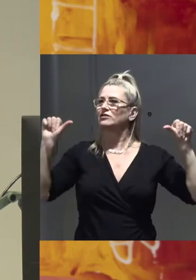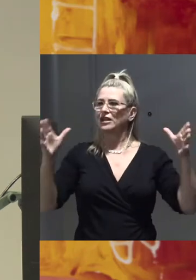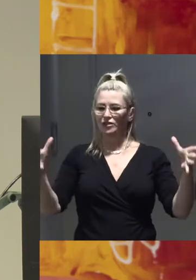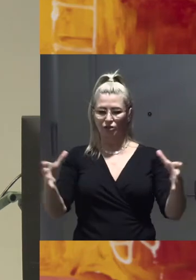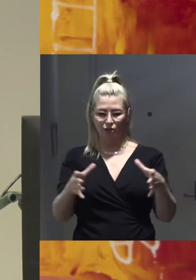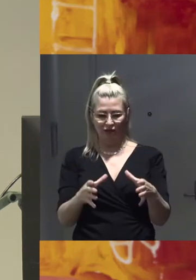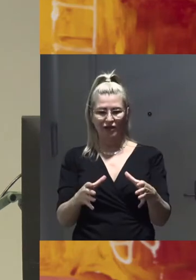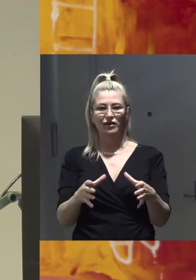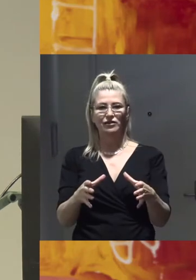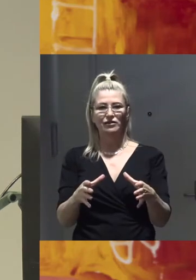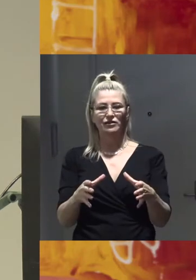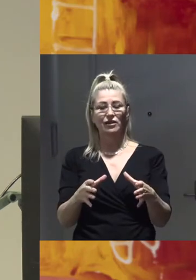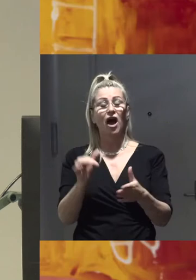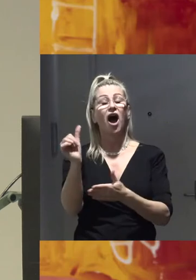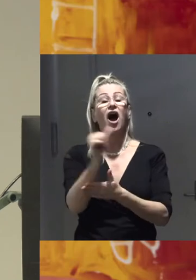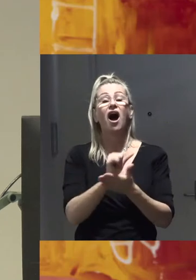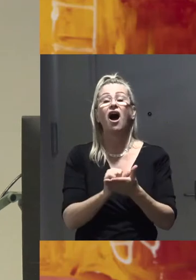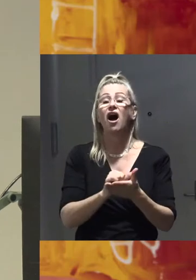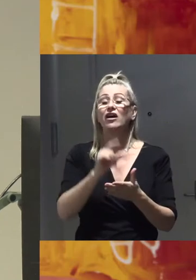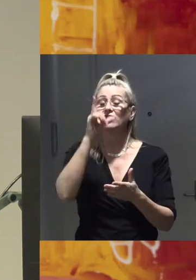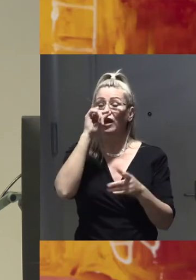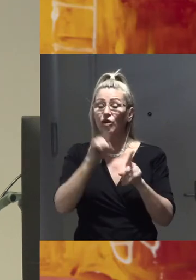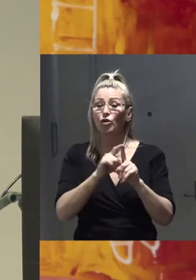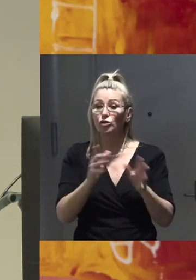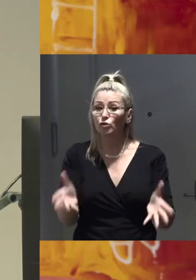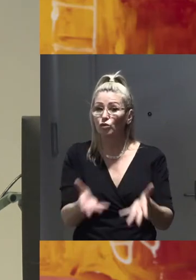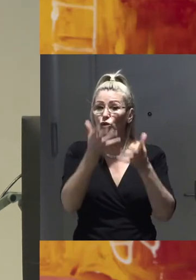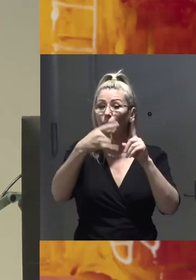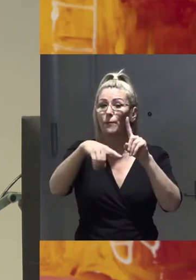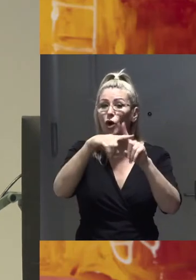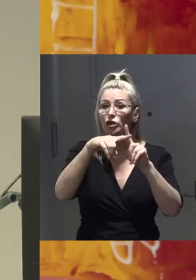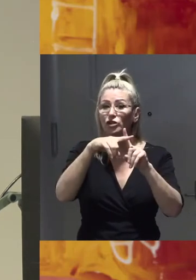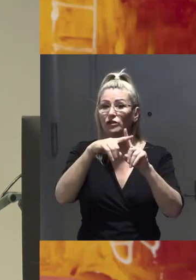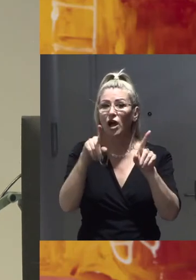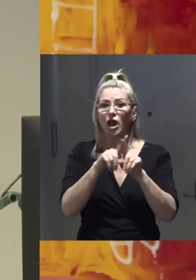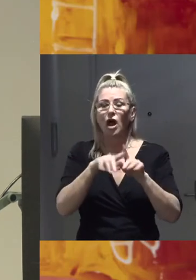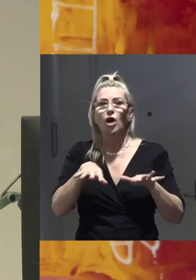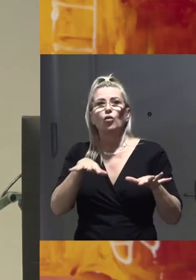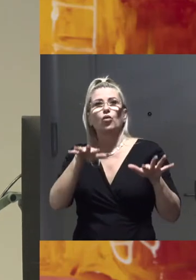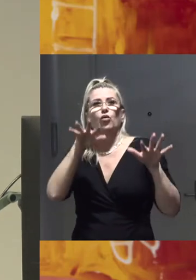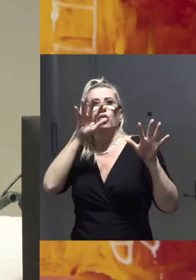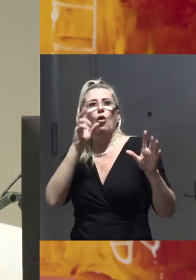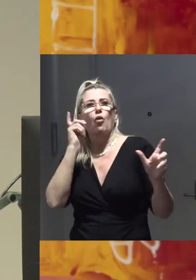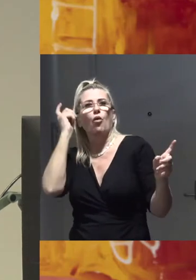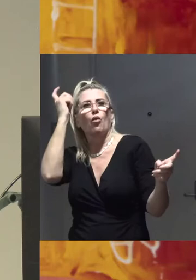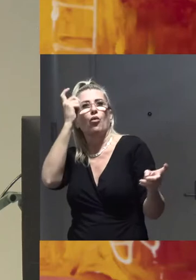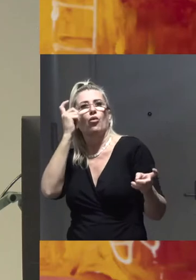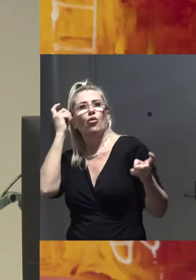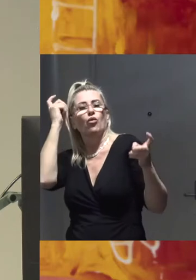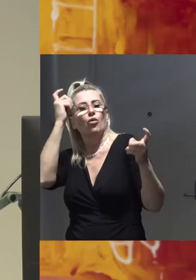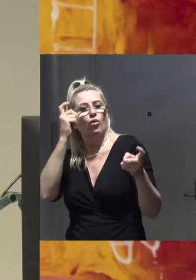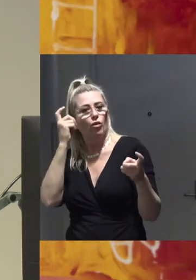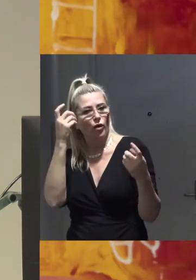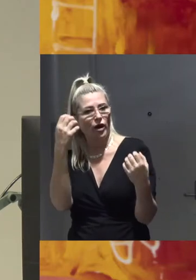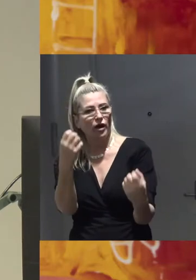Art also has the power to evoke positive emotions such as awe and wonder. Experimental research has